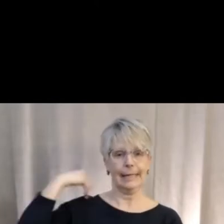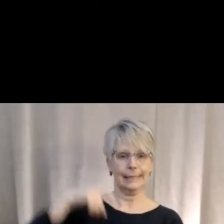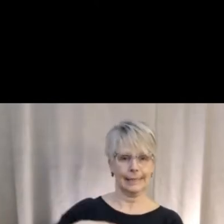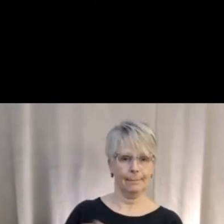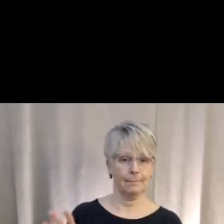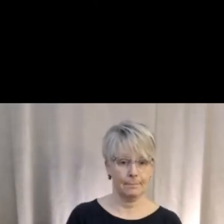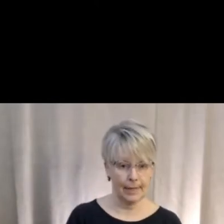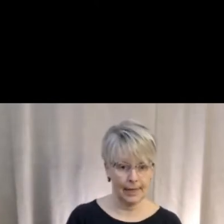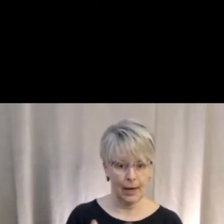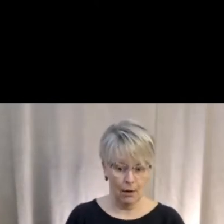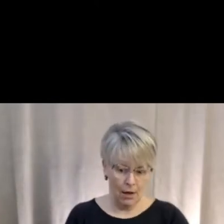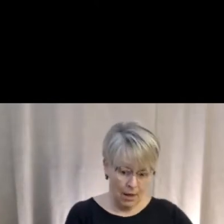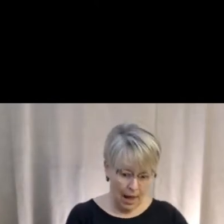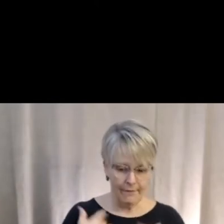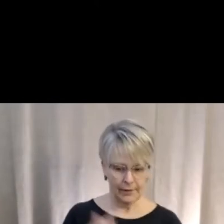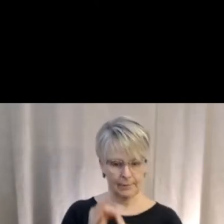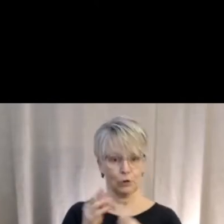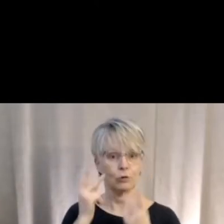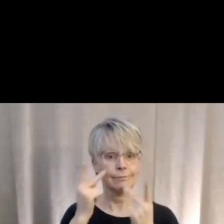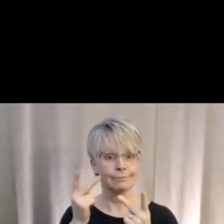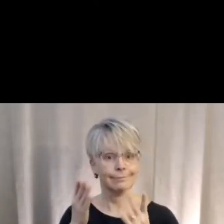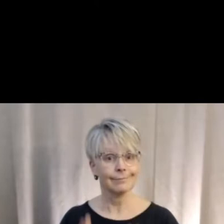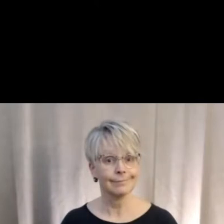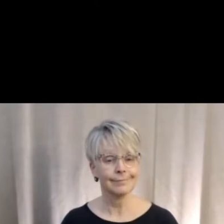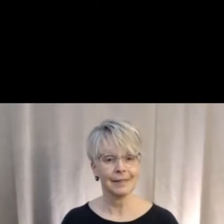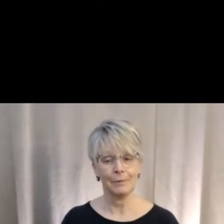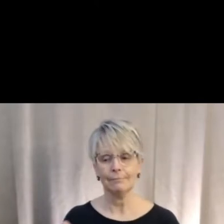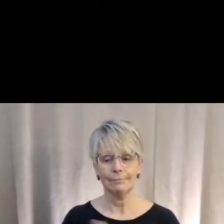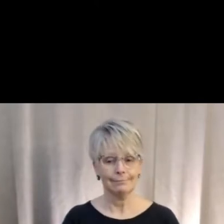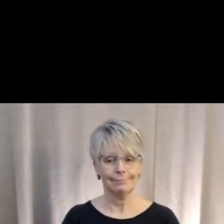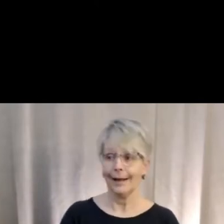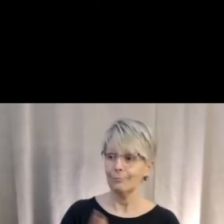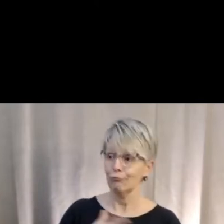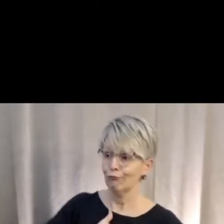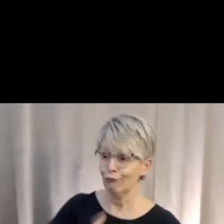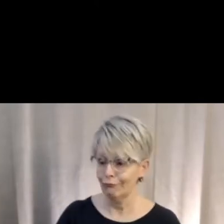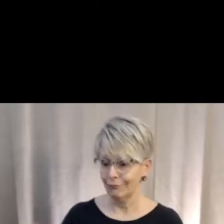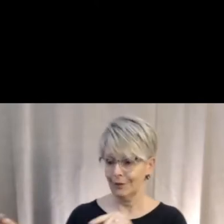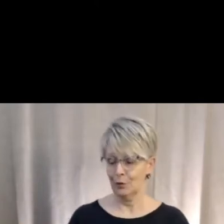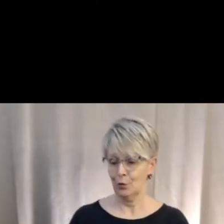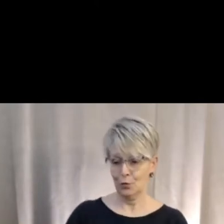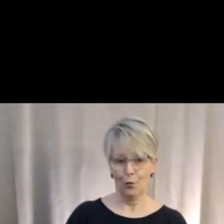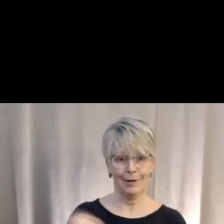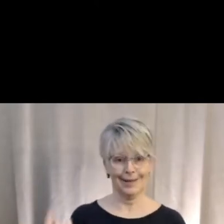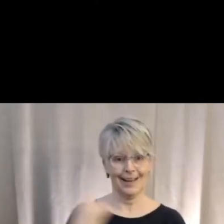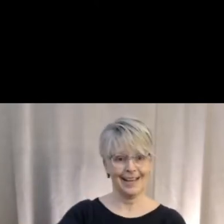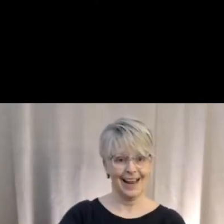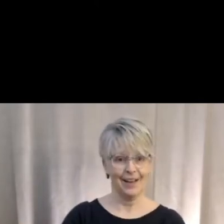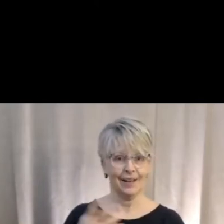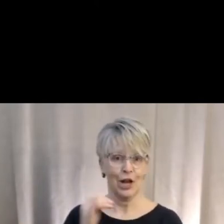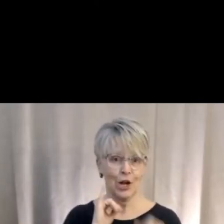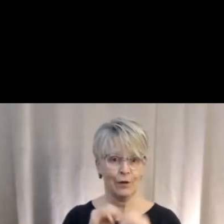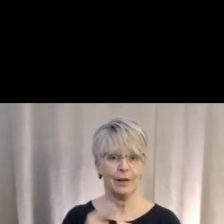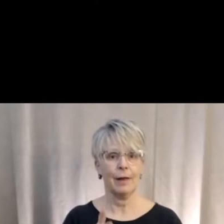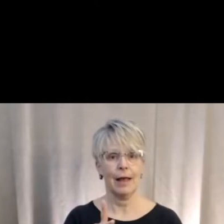just introduce a special guest who was kind enough to spend a little bit of time with us today in this doing an interview. And it's